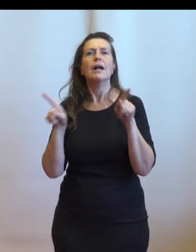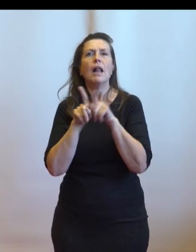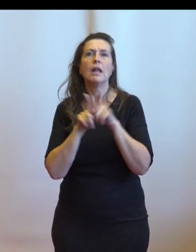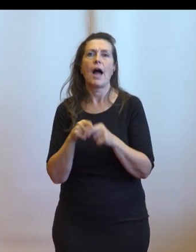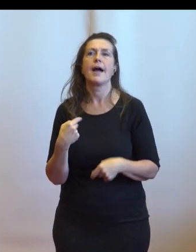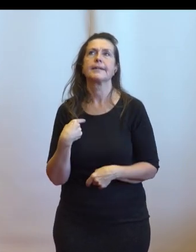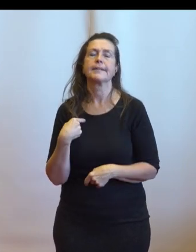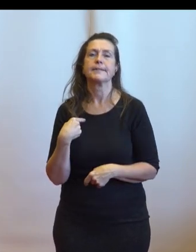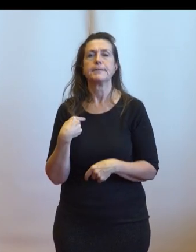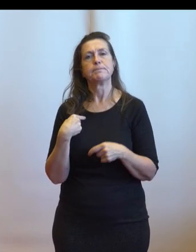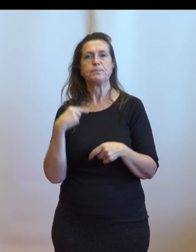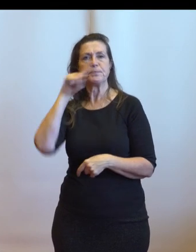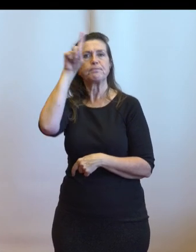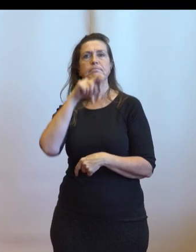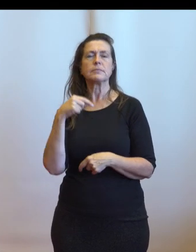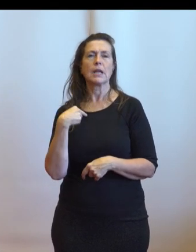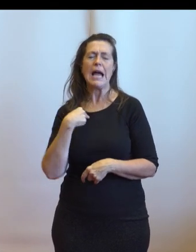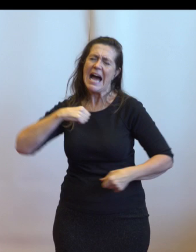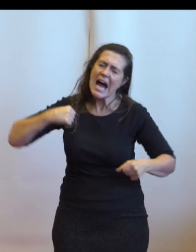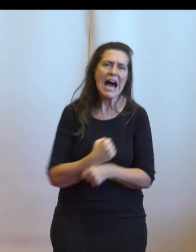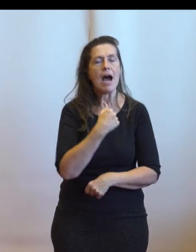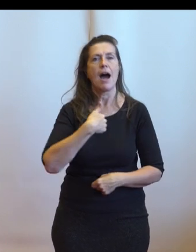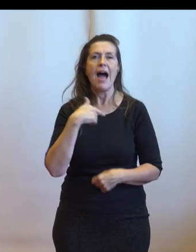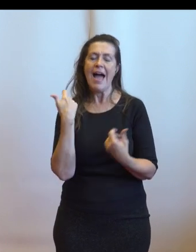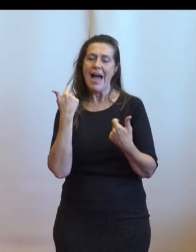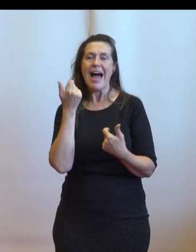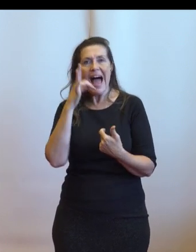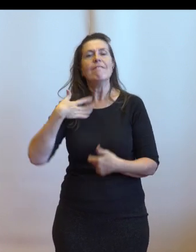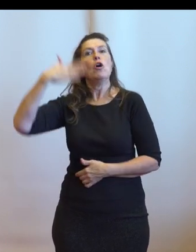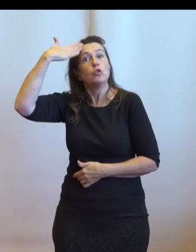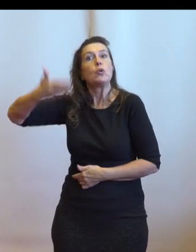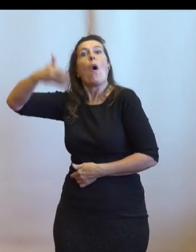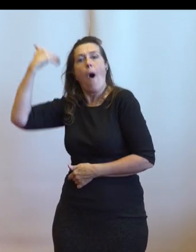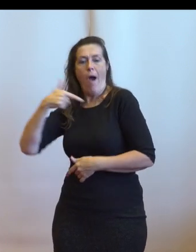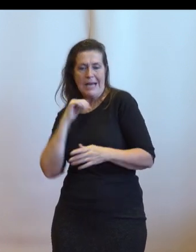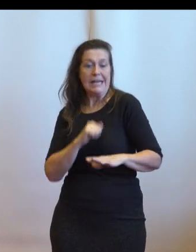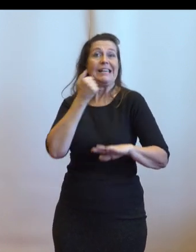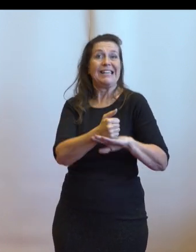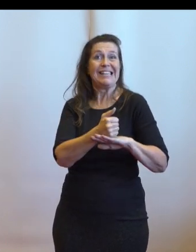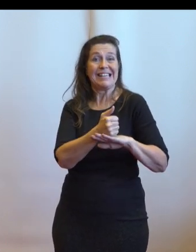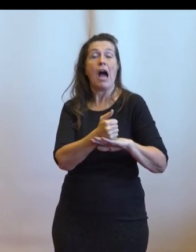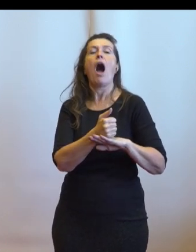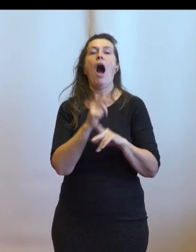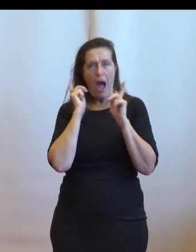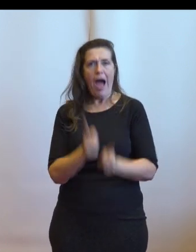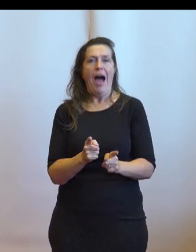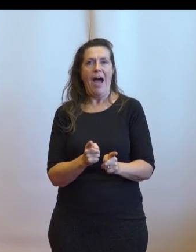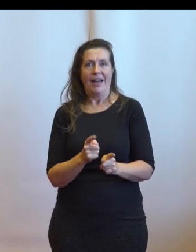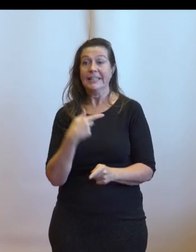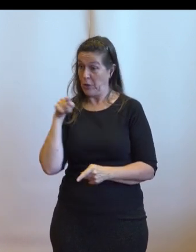known when I started off doing this accessibility stuff by a colleague of ours quite a few years ago. And I think it sums it up really nicely,